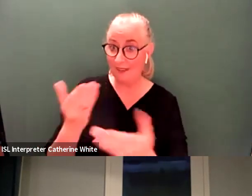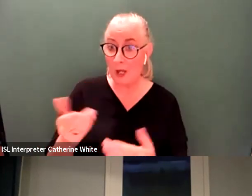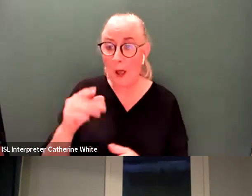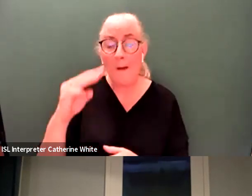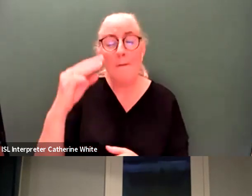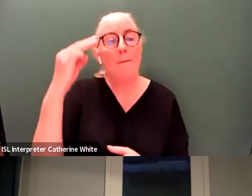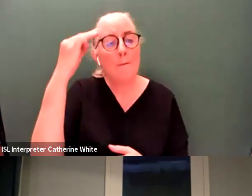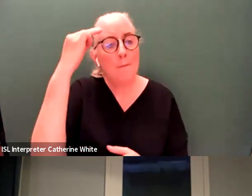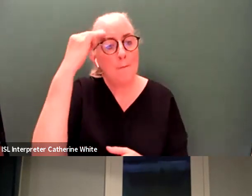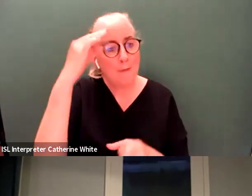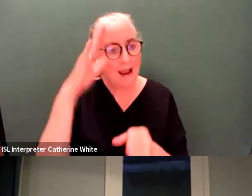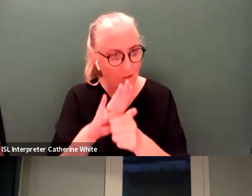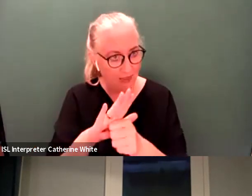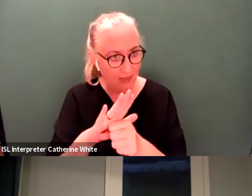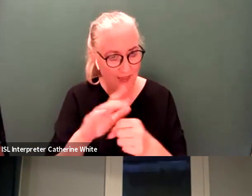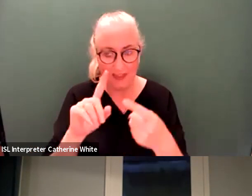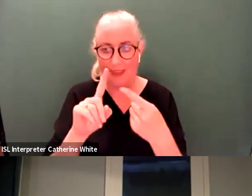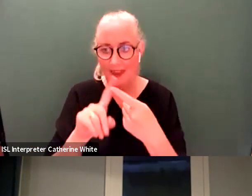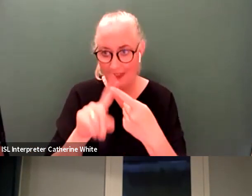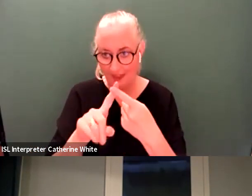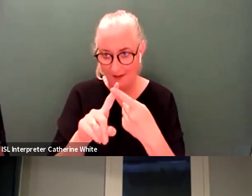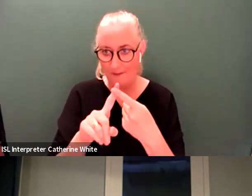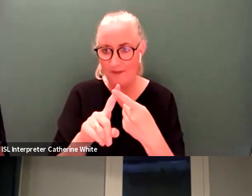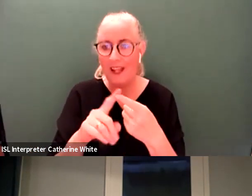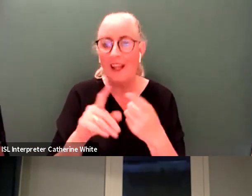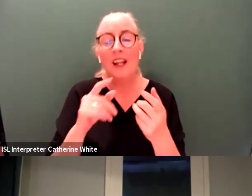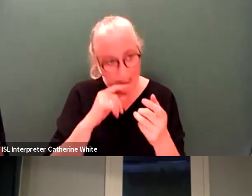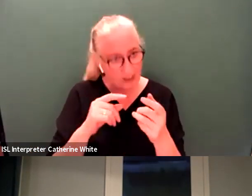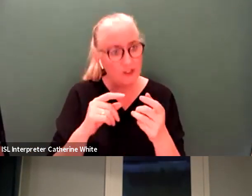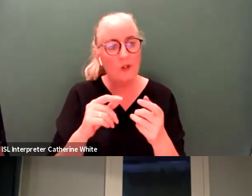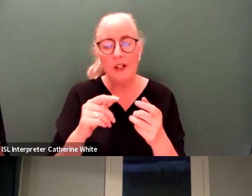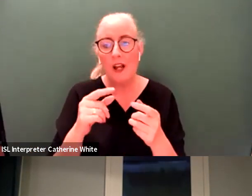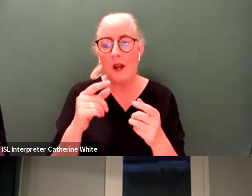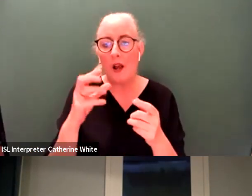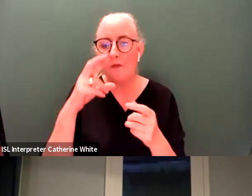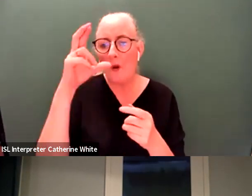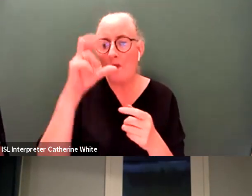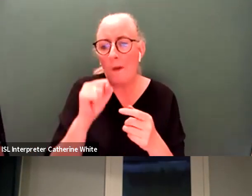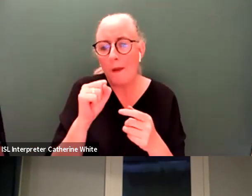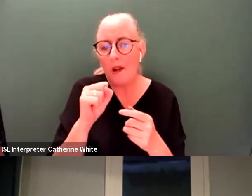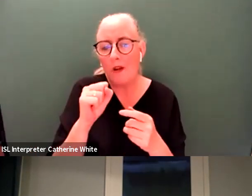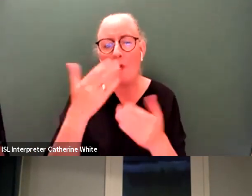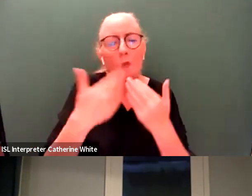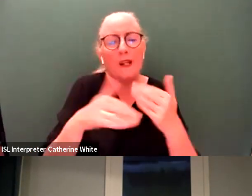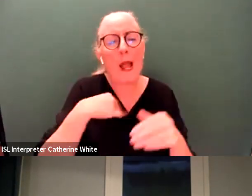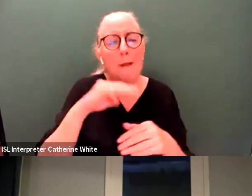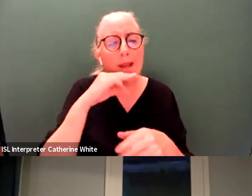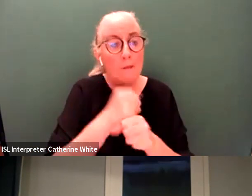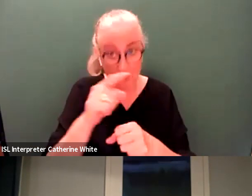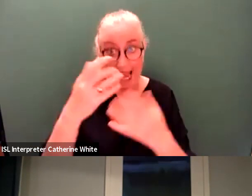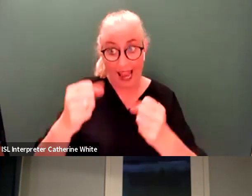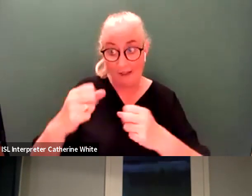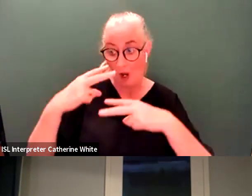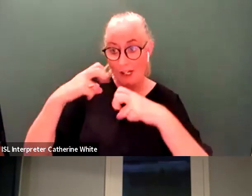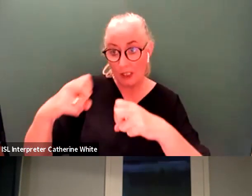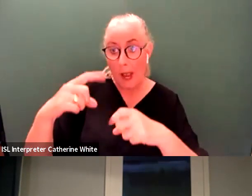Mindfulness actually can be helpful. Now, it would be, it's hard though. And now what I mean by that, especially, there is research that